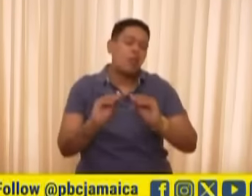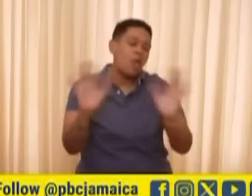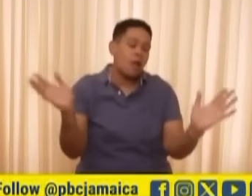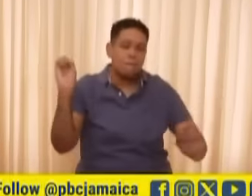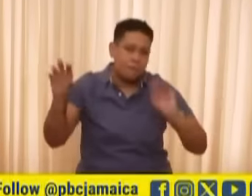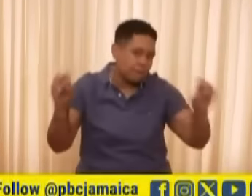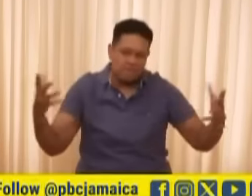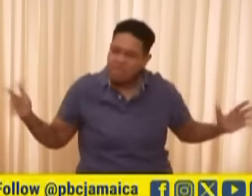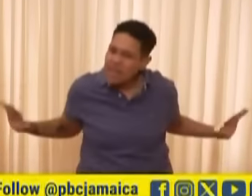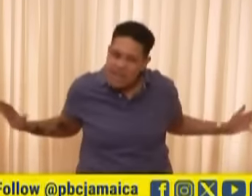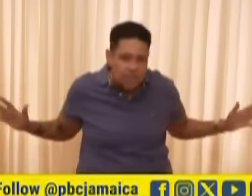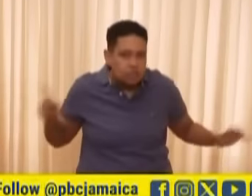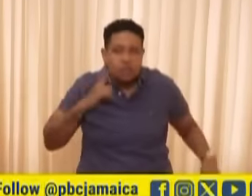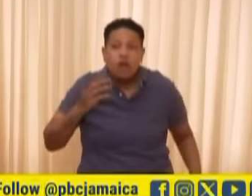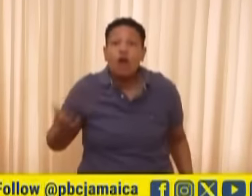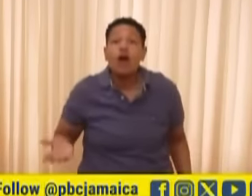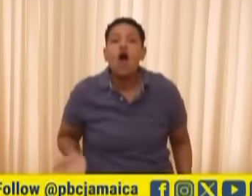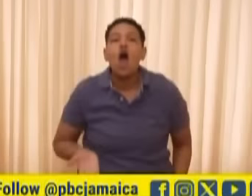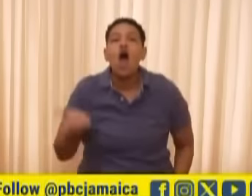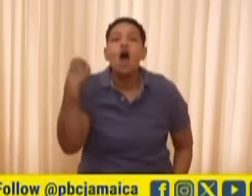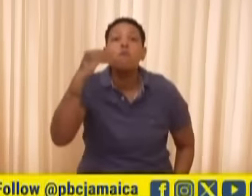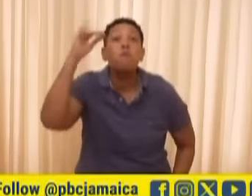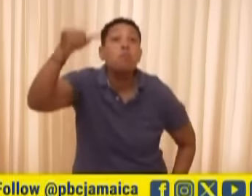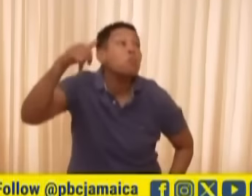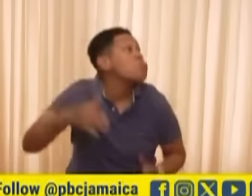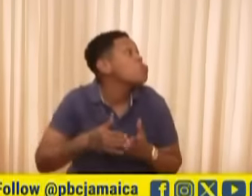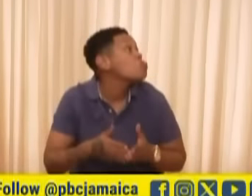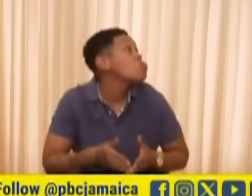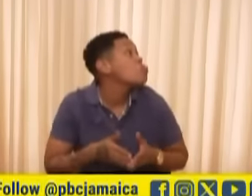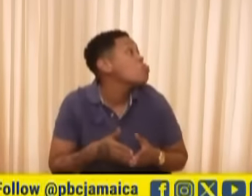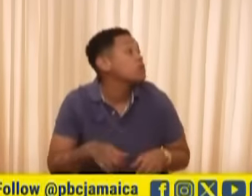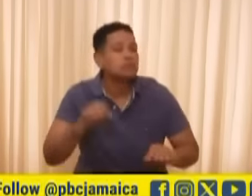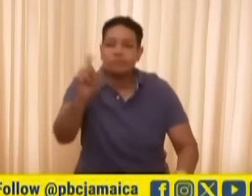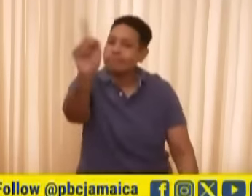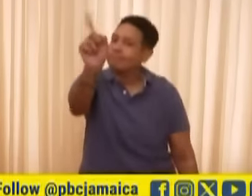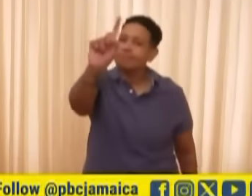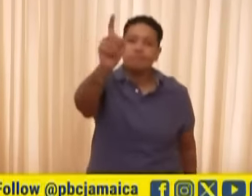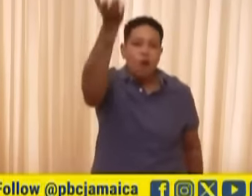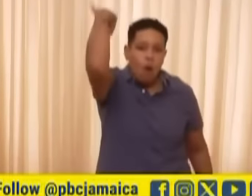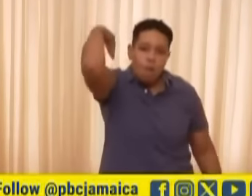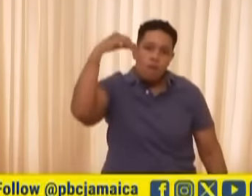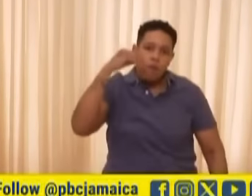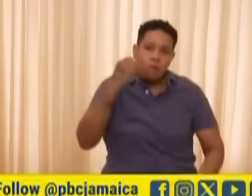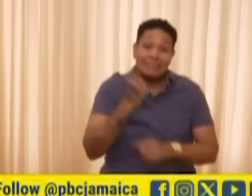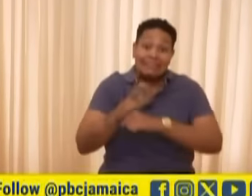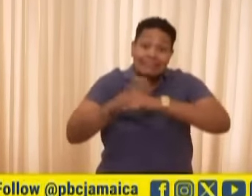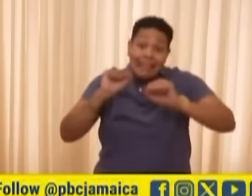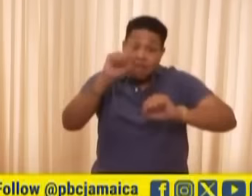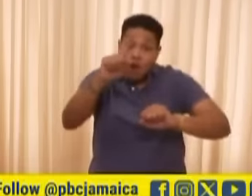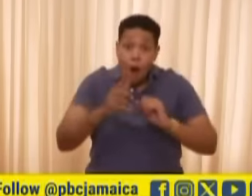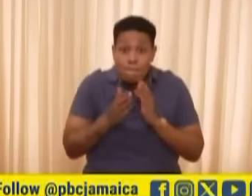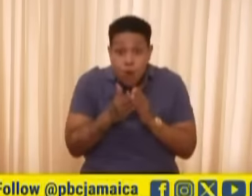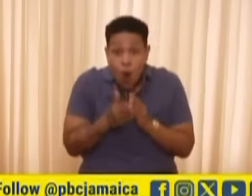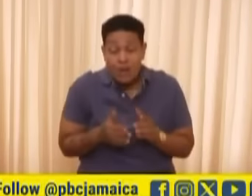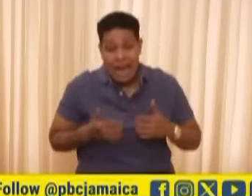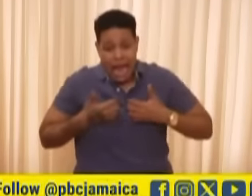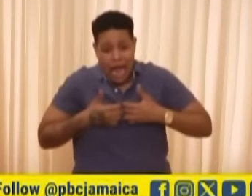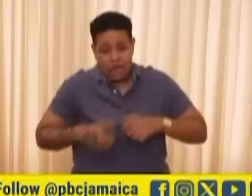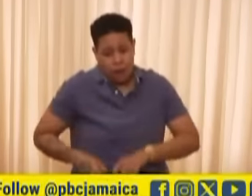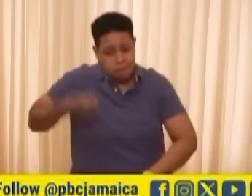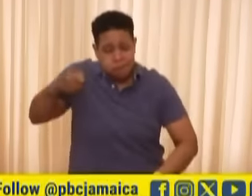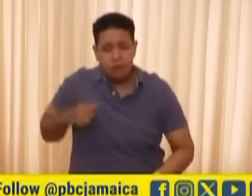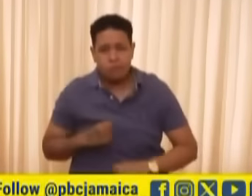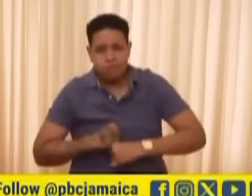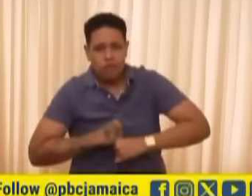clear. Come home. Secure your boats and secure your engines, and do